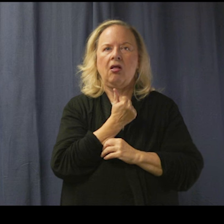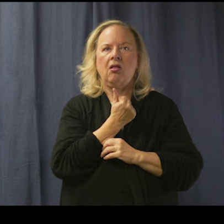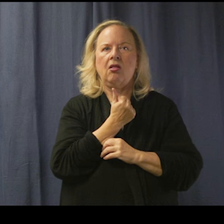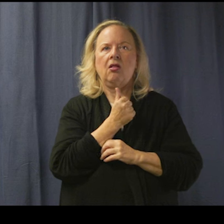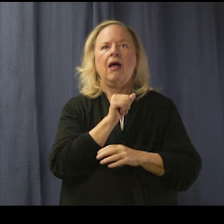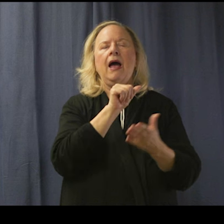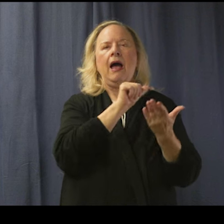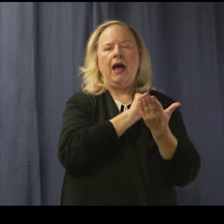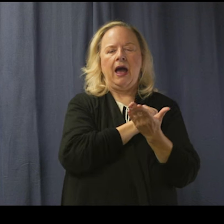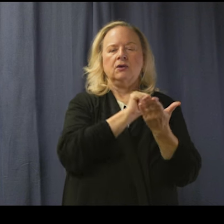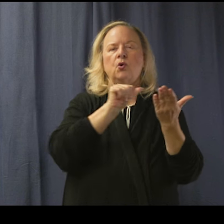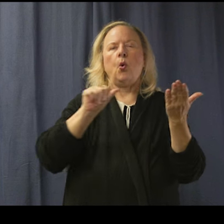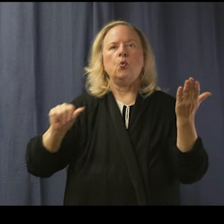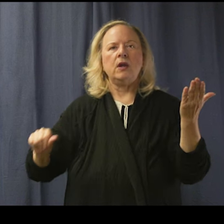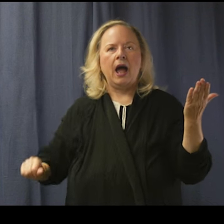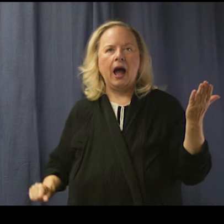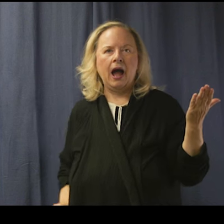Yisrael